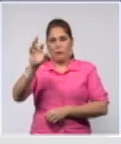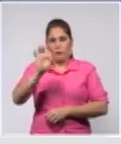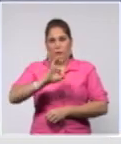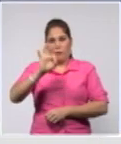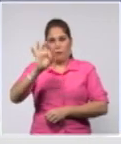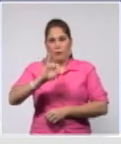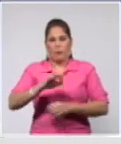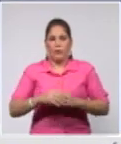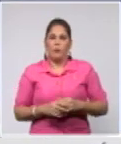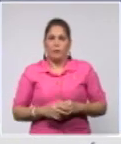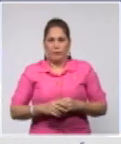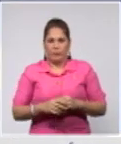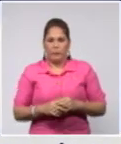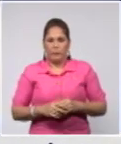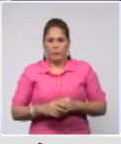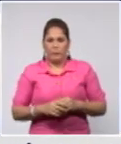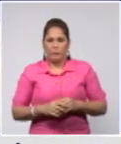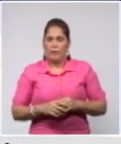5,350, or